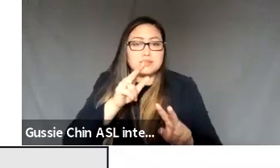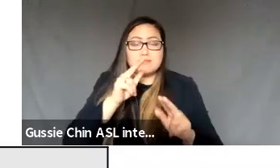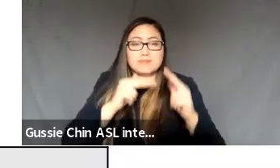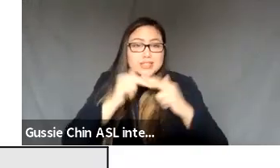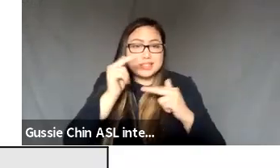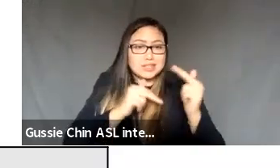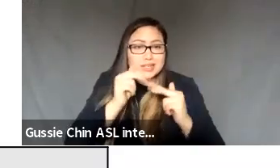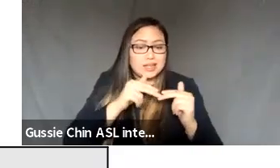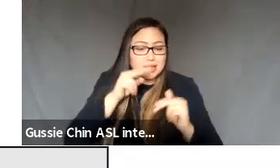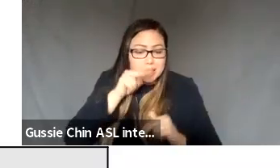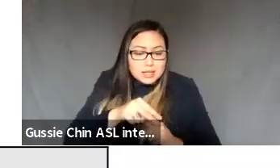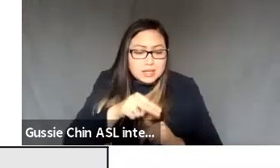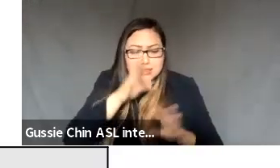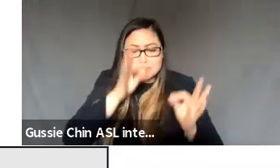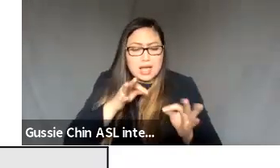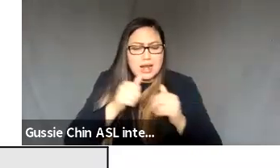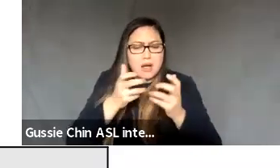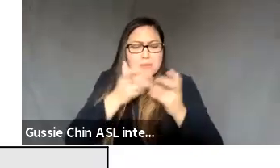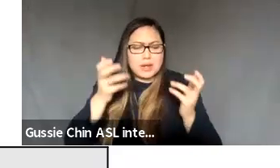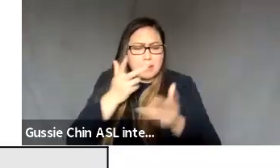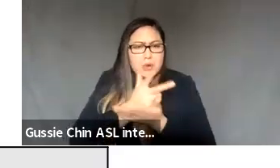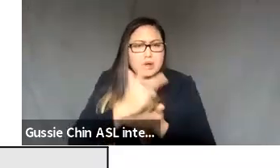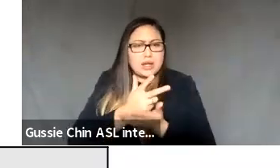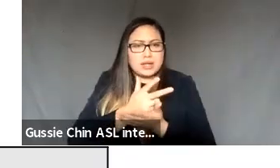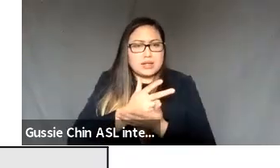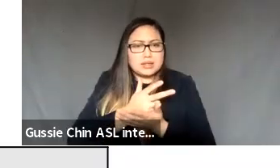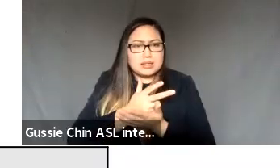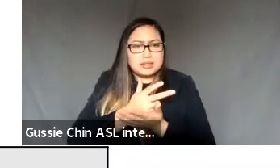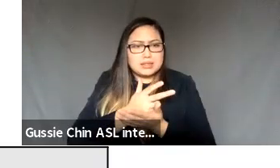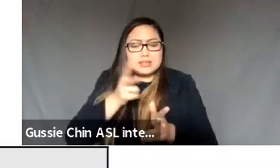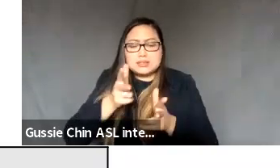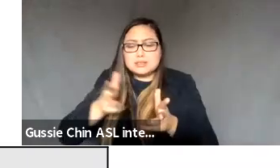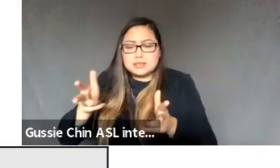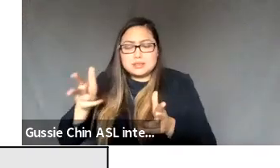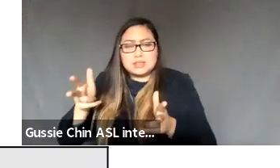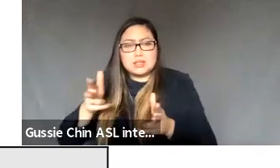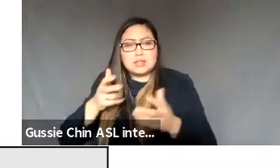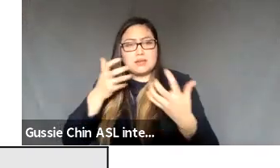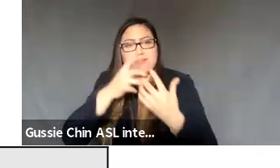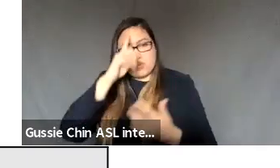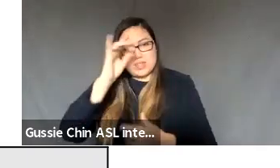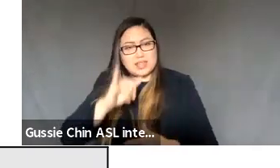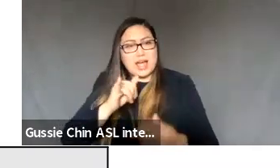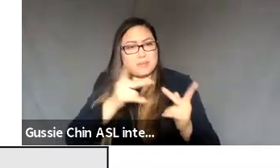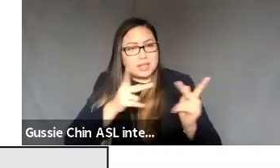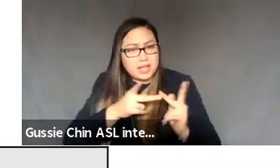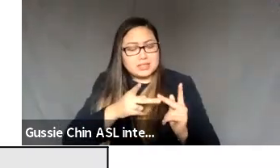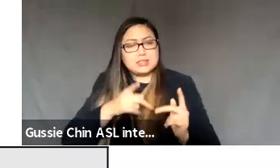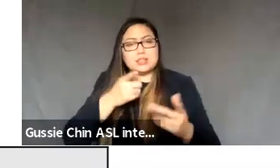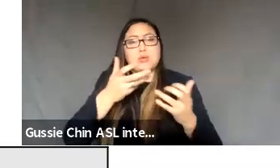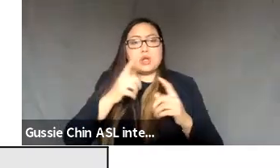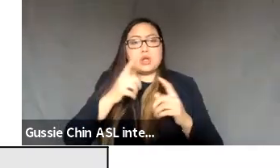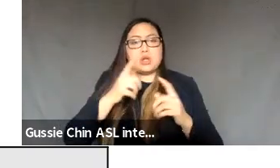map and determine how many parking spaces serve that facility. Remember, you want to make sure you got the ones that serve each specific